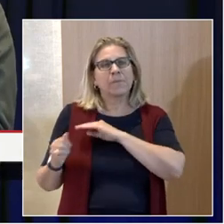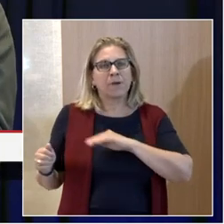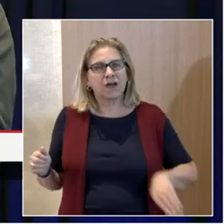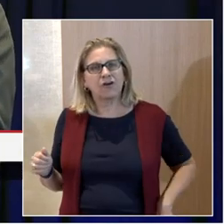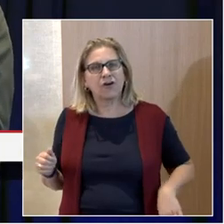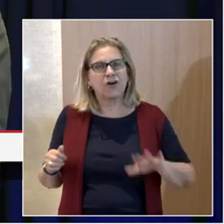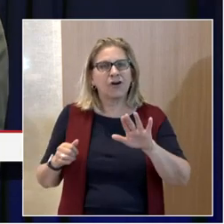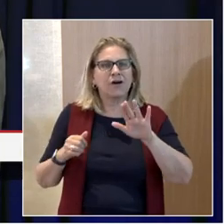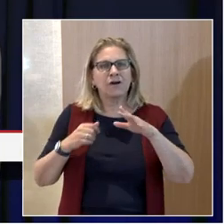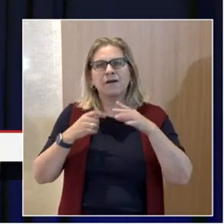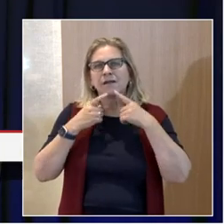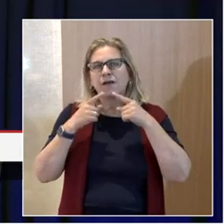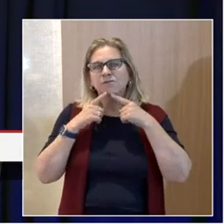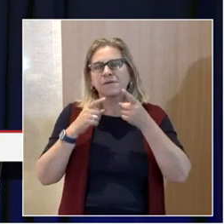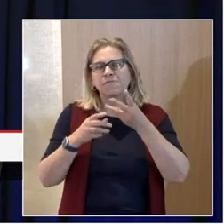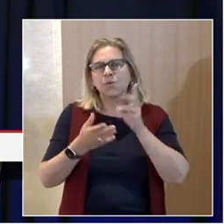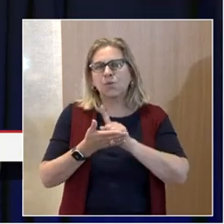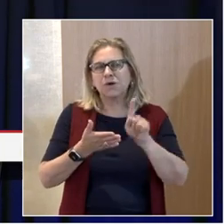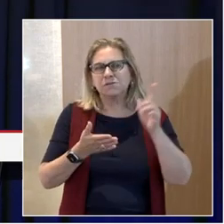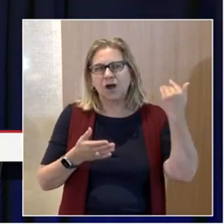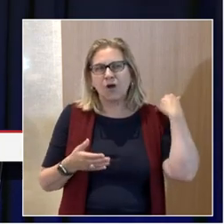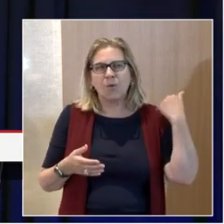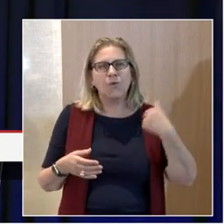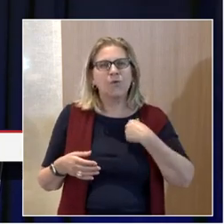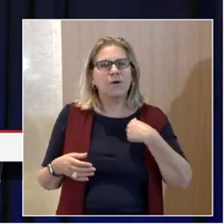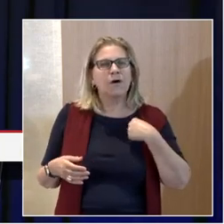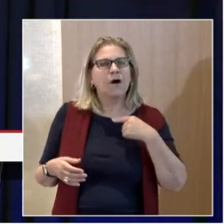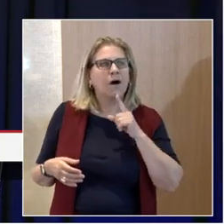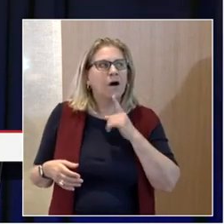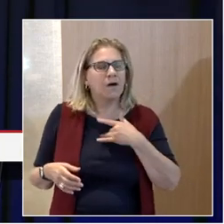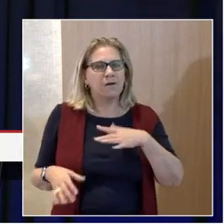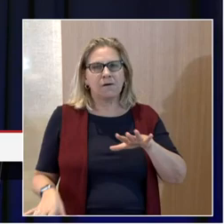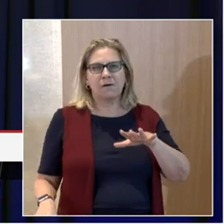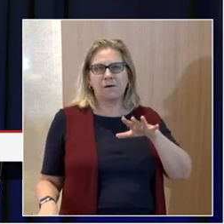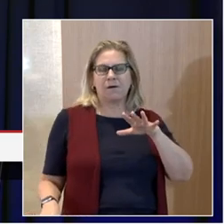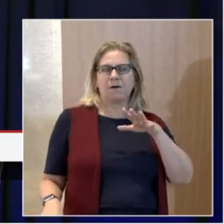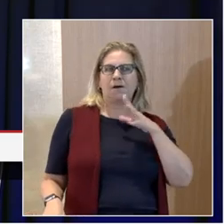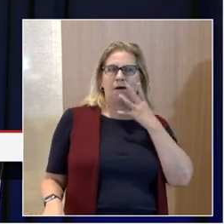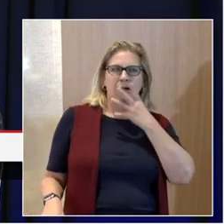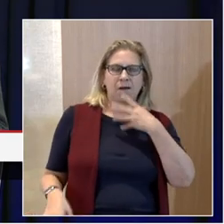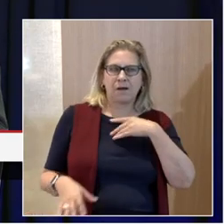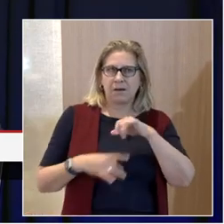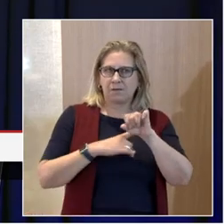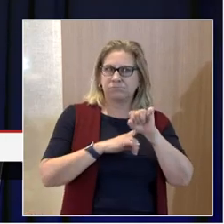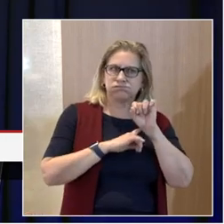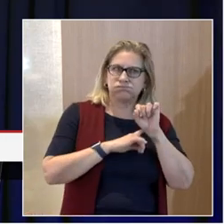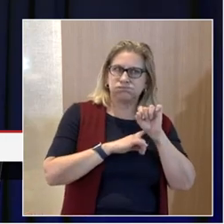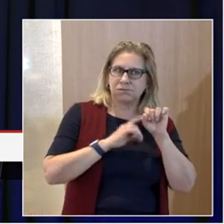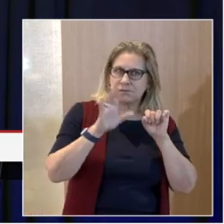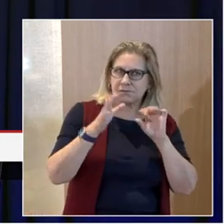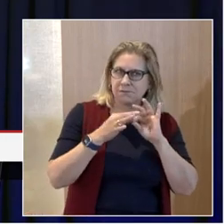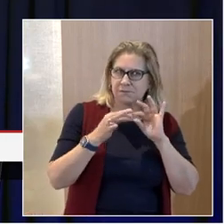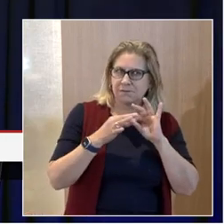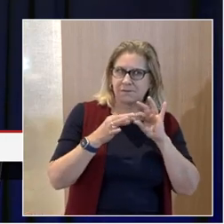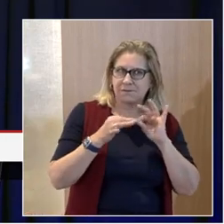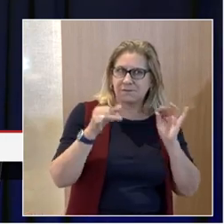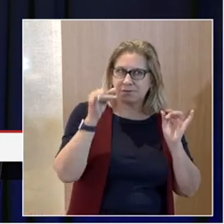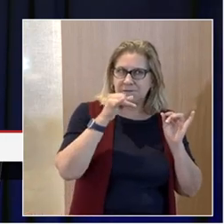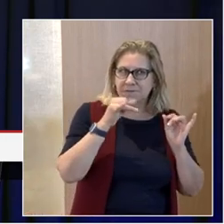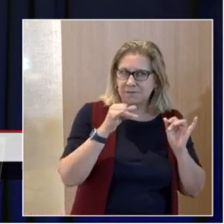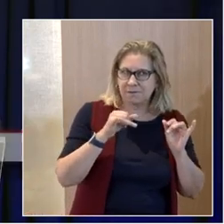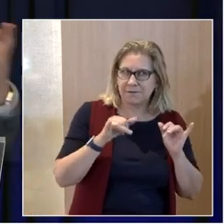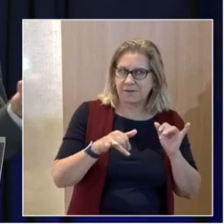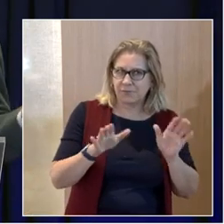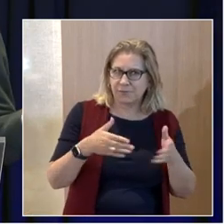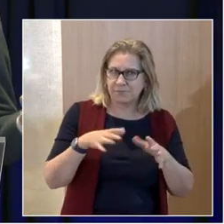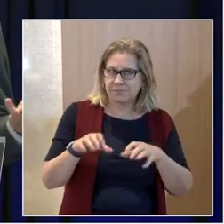aback by how much excitement there was at that event, and we realized we needed a bigger room. for the kickoff. And I'm glad we got that bigger room,